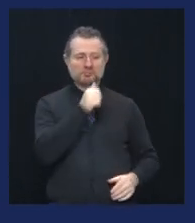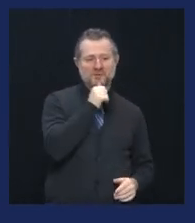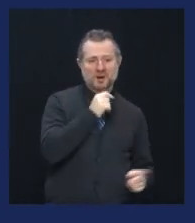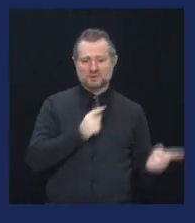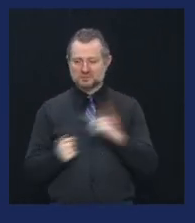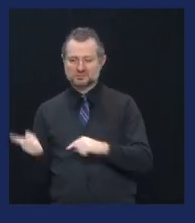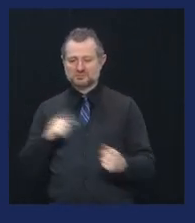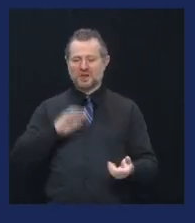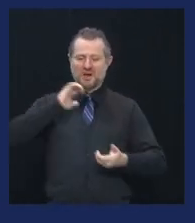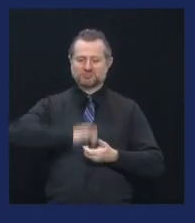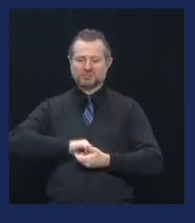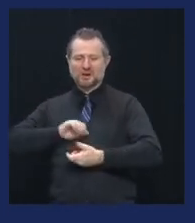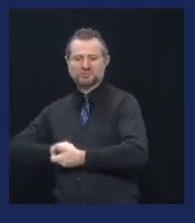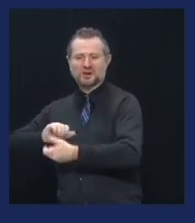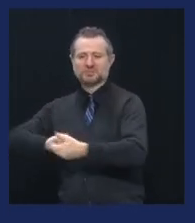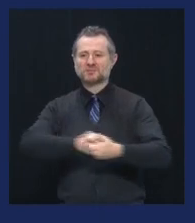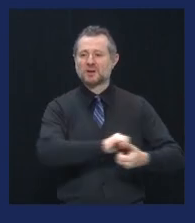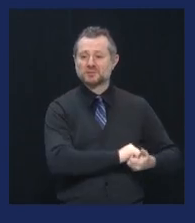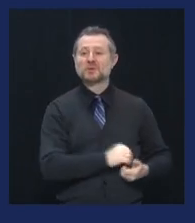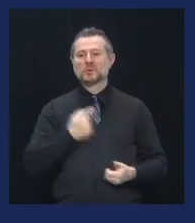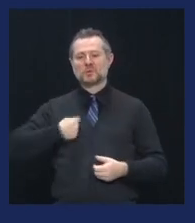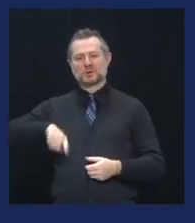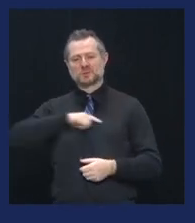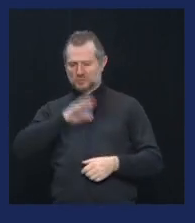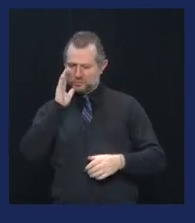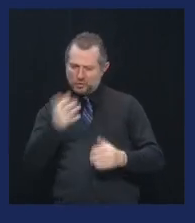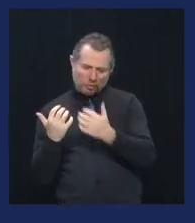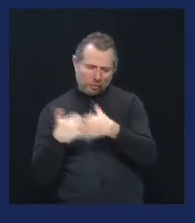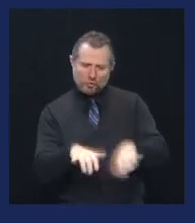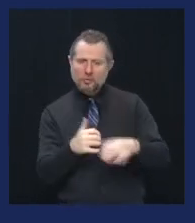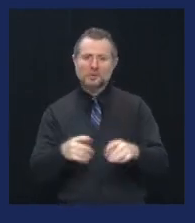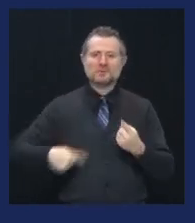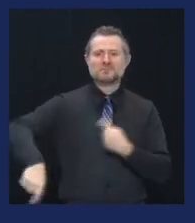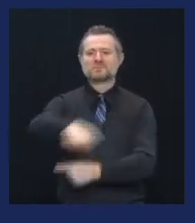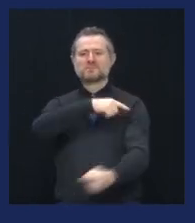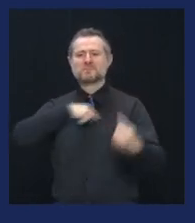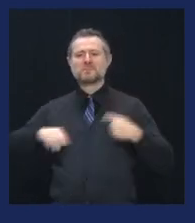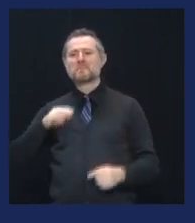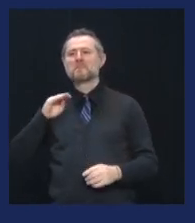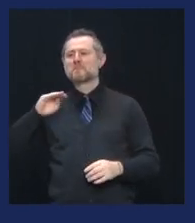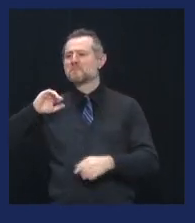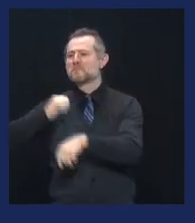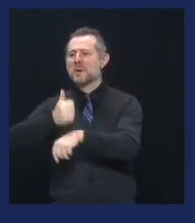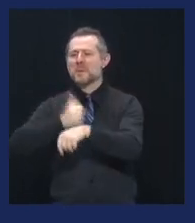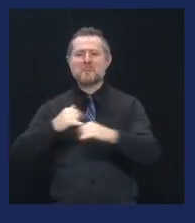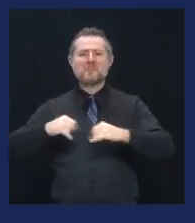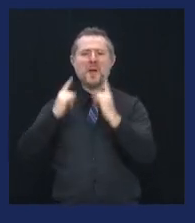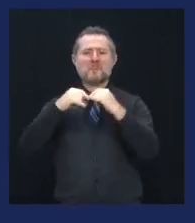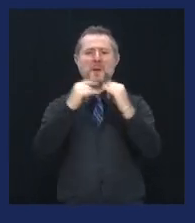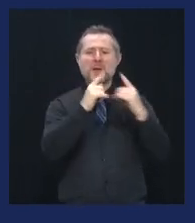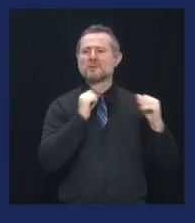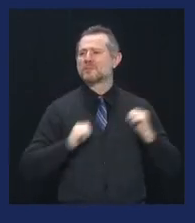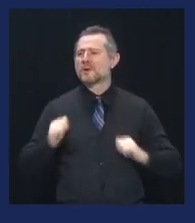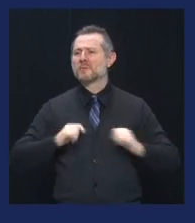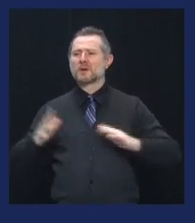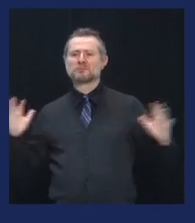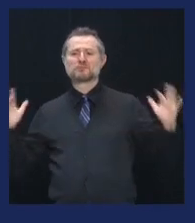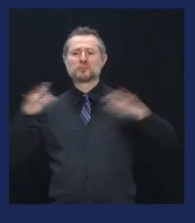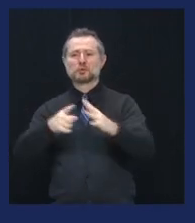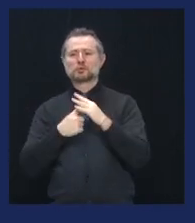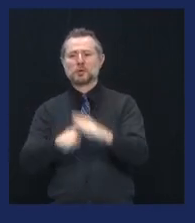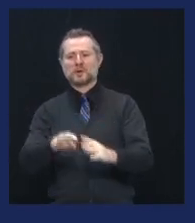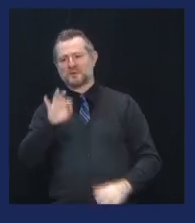a series of pop-up performances and arts events across the state beginning February 4th. More than